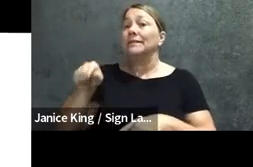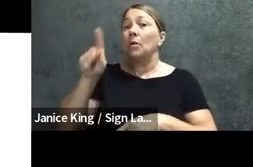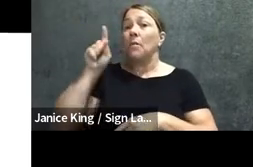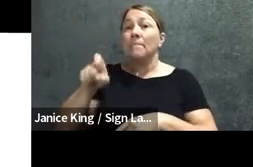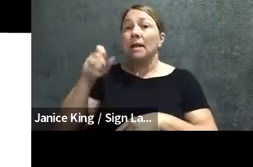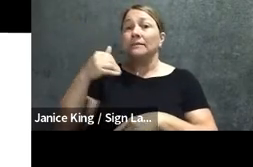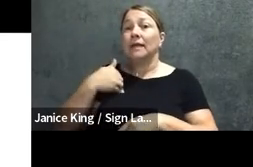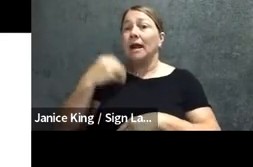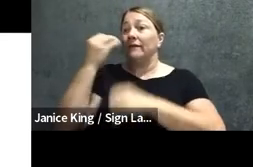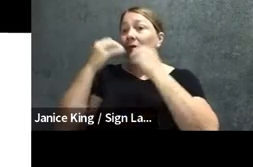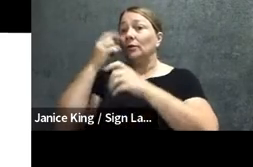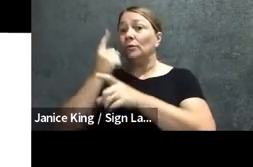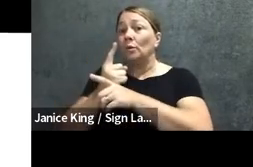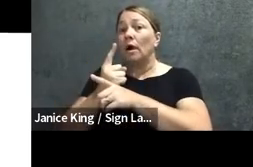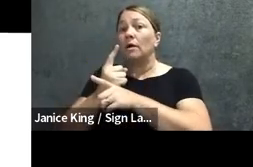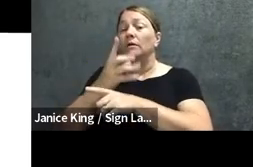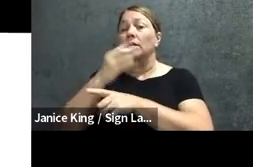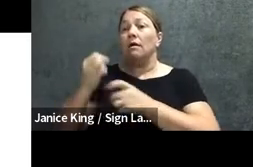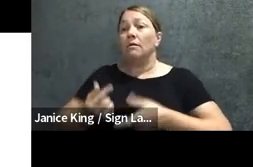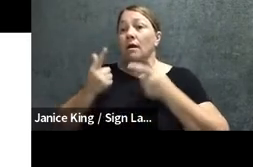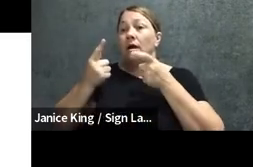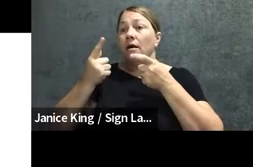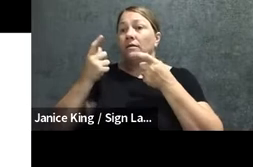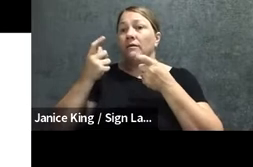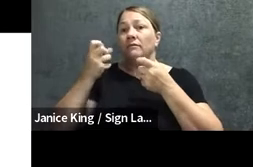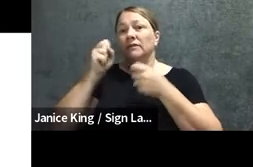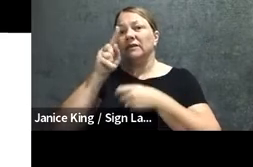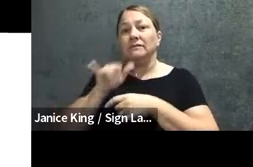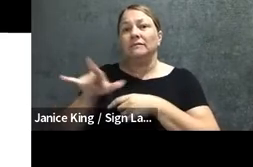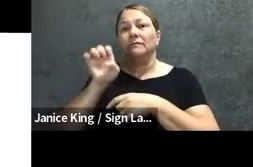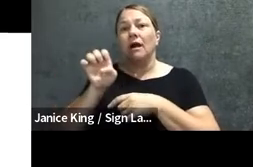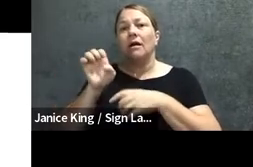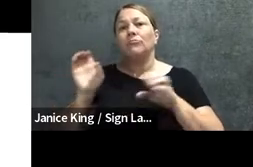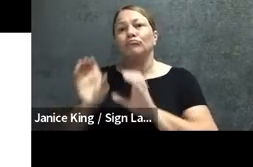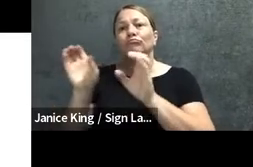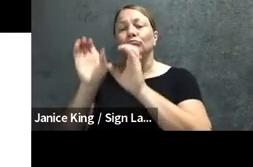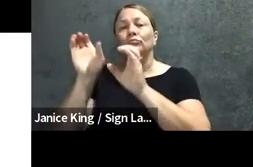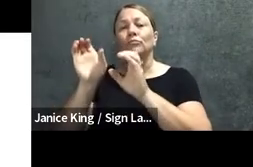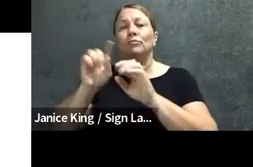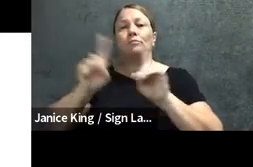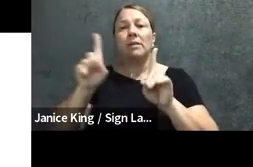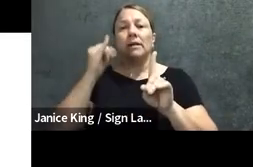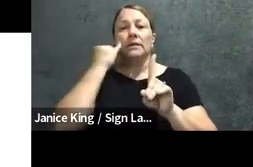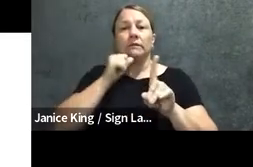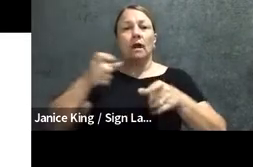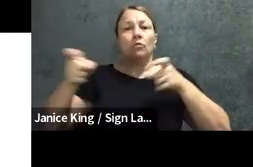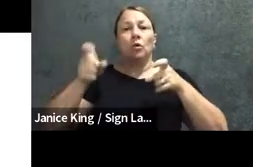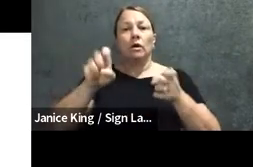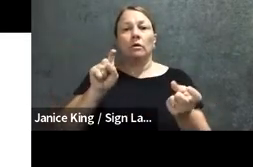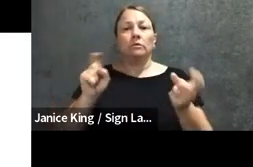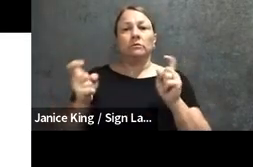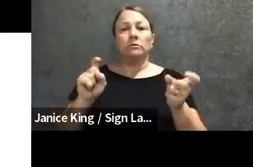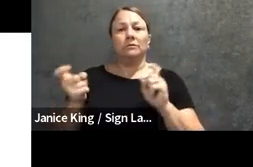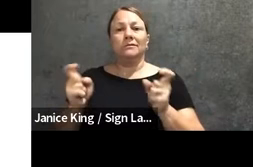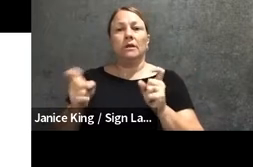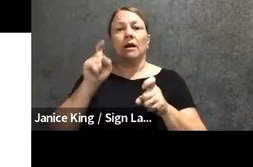a substantially limiting impairment given the severity of the impairment when not under control. They have to have a record of